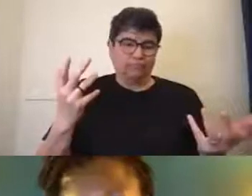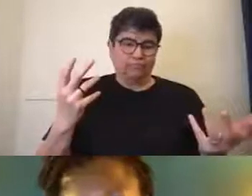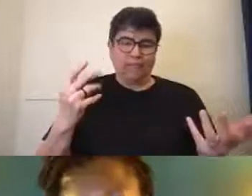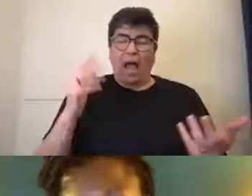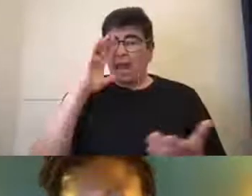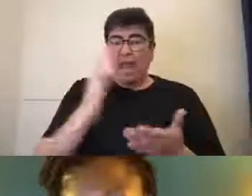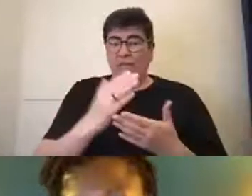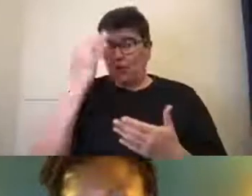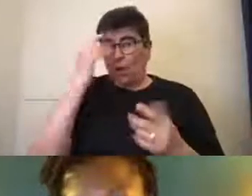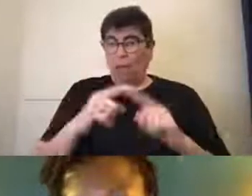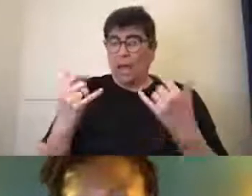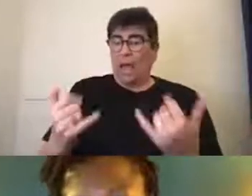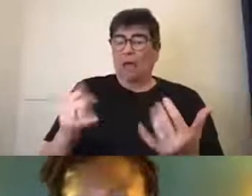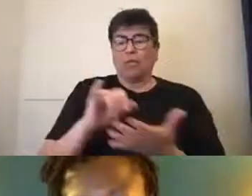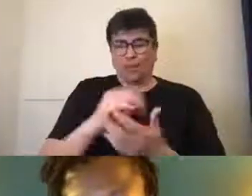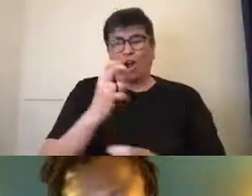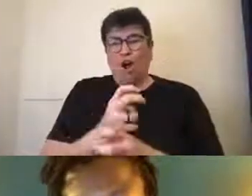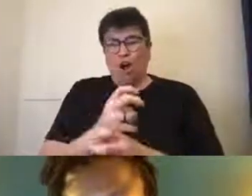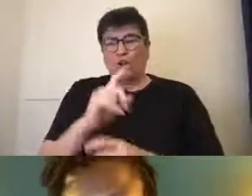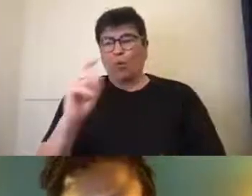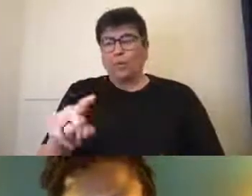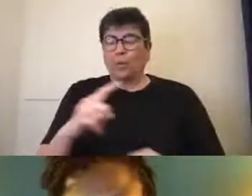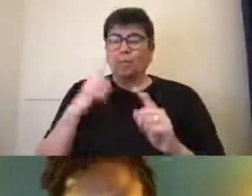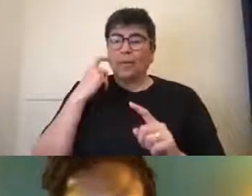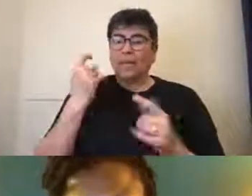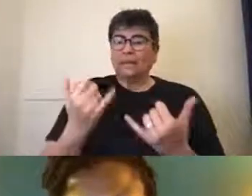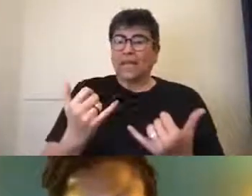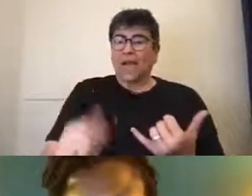know. Now that's a harder question because now,